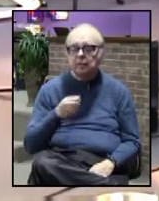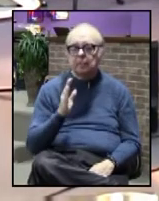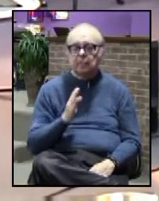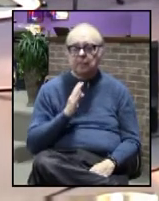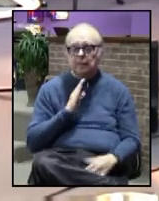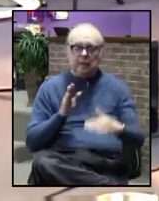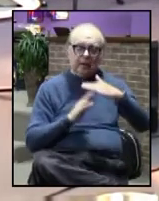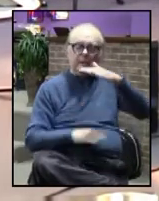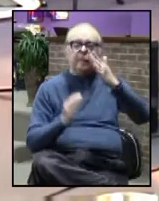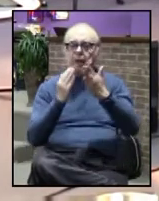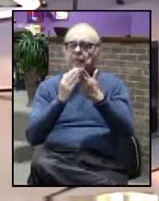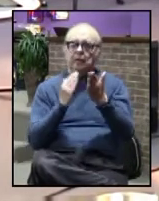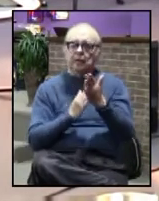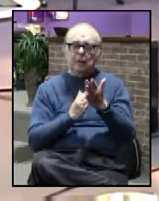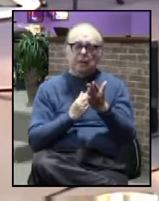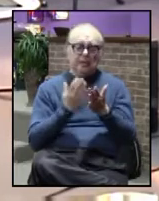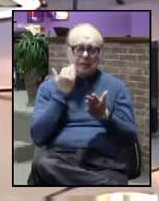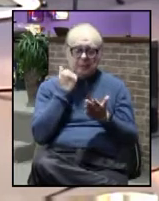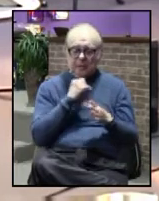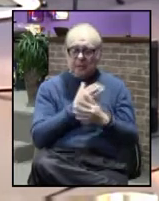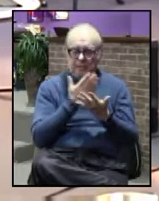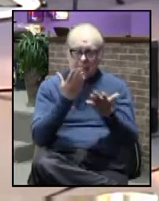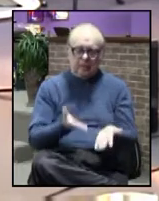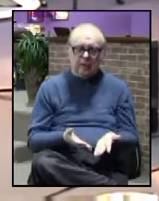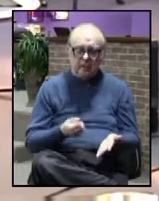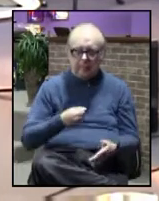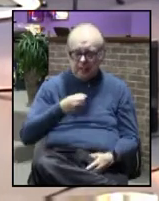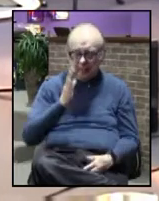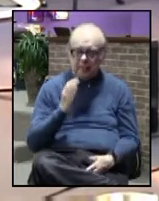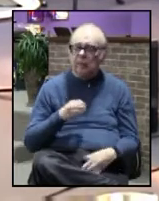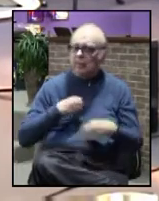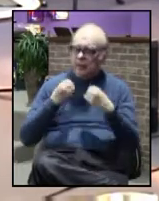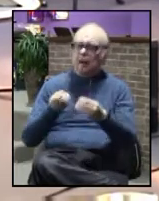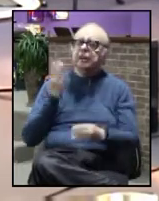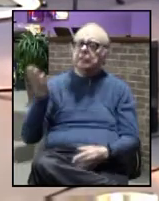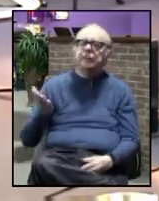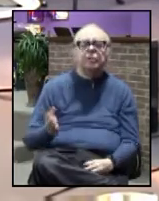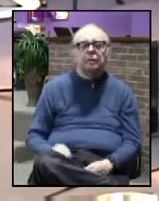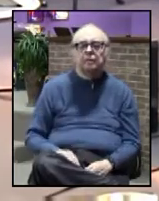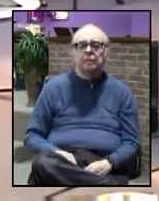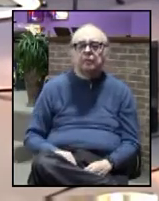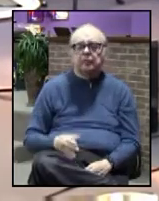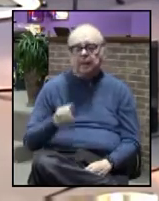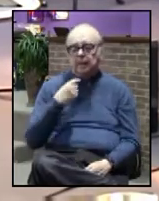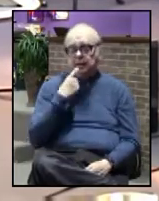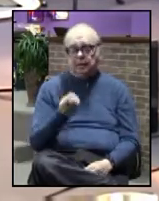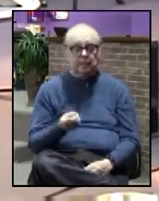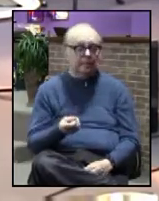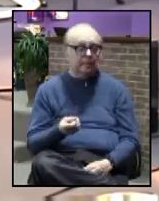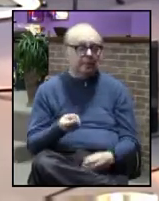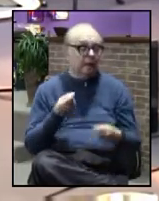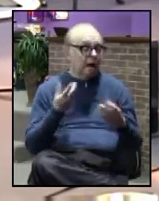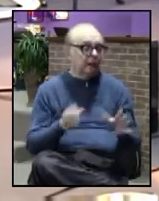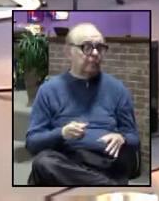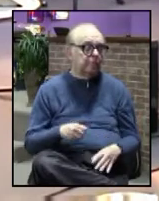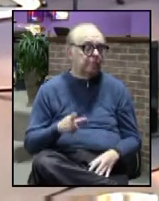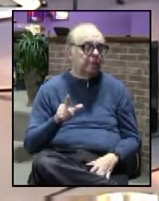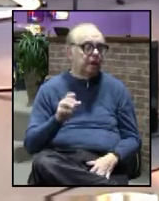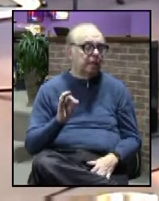God's at the bottom of the list. If I got anything left over for you today, God, I'll give it to you. And God's saying, I don't want your